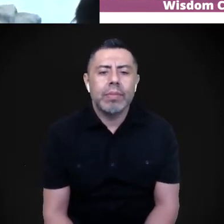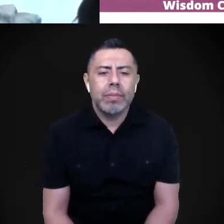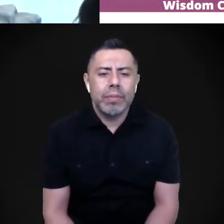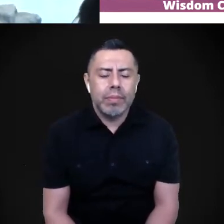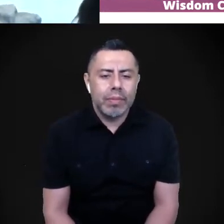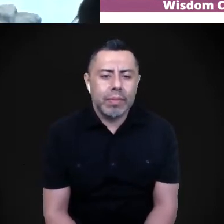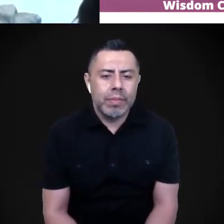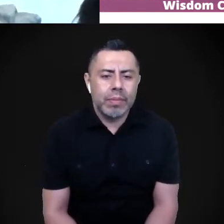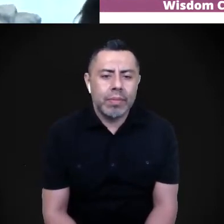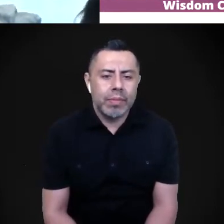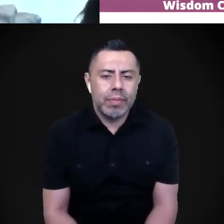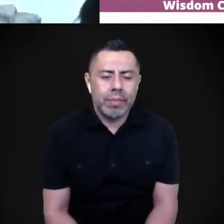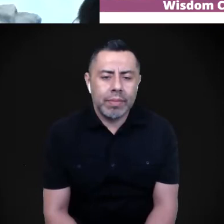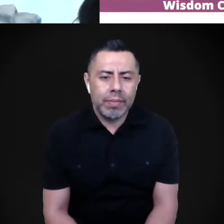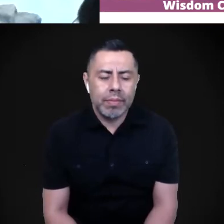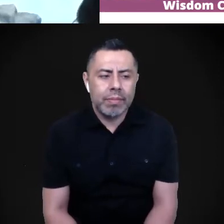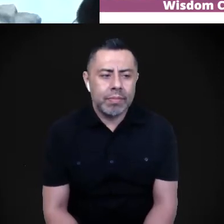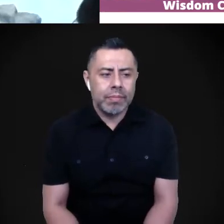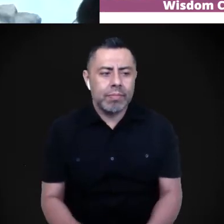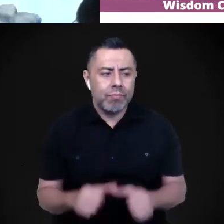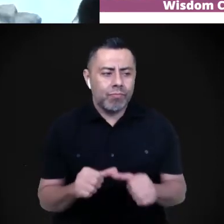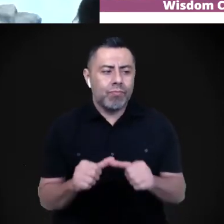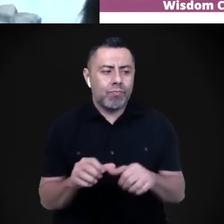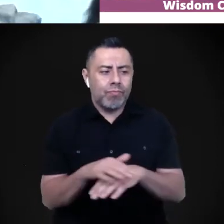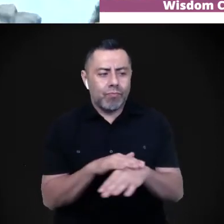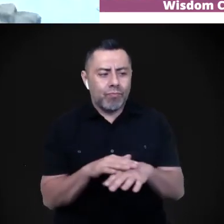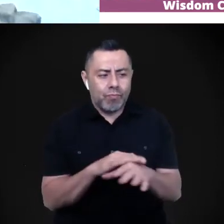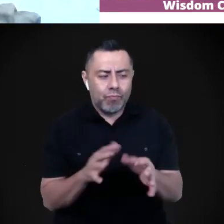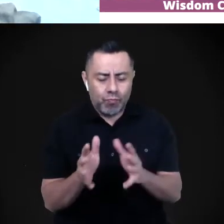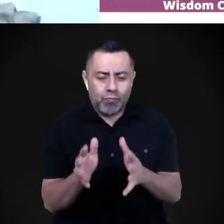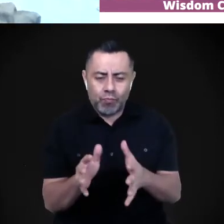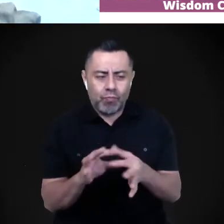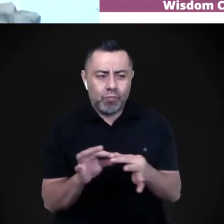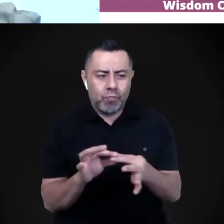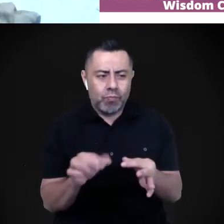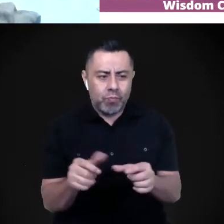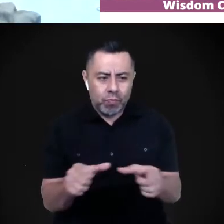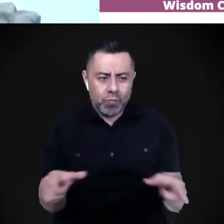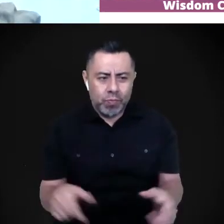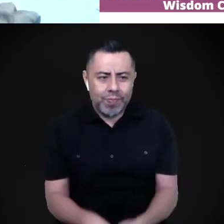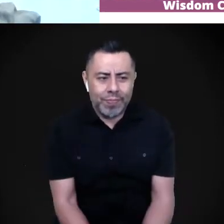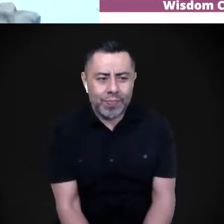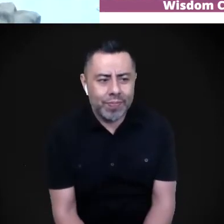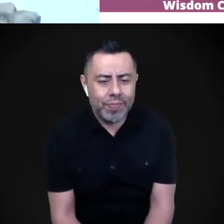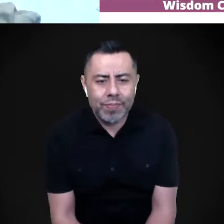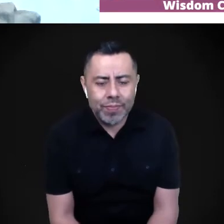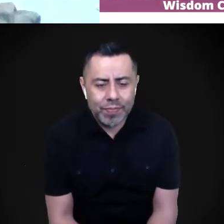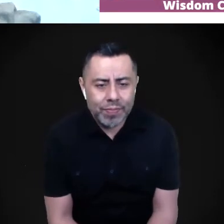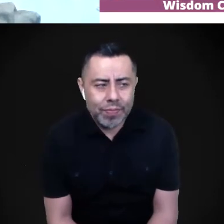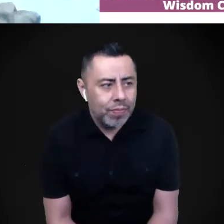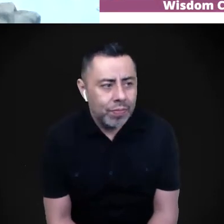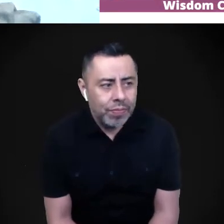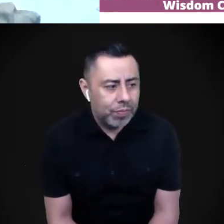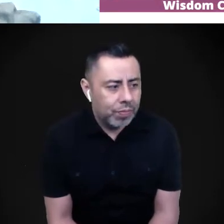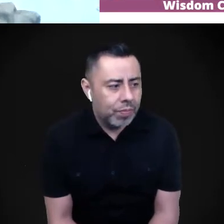han nehdini hadi weta o ko ji yu hadi da ha che ko lia to ba hest no zinta ha ye ko